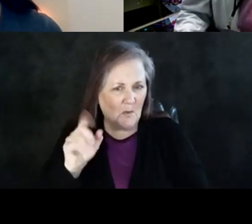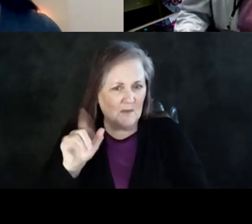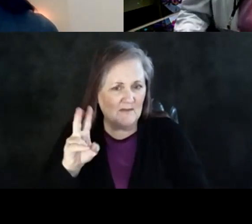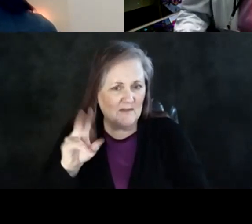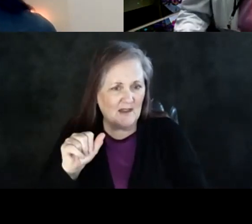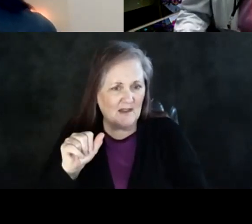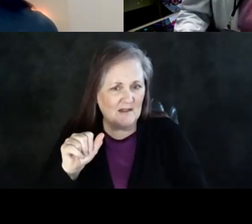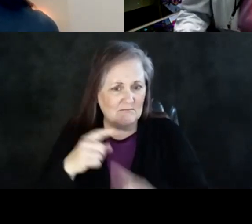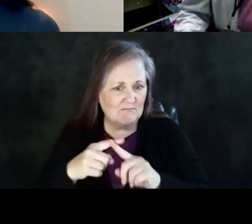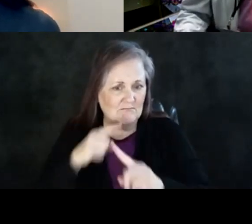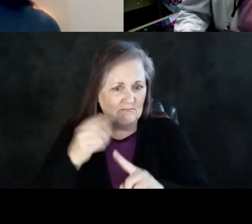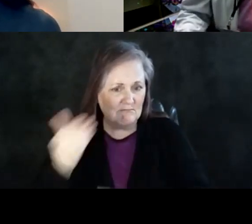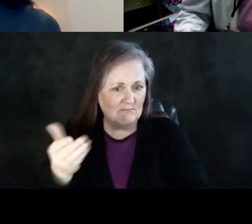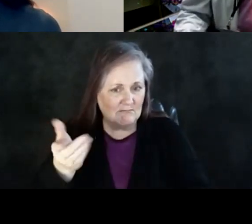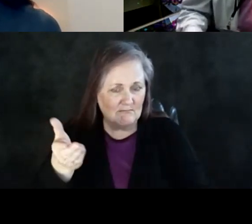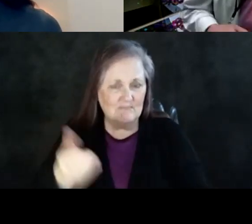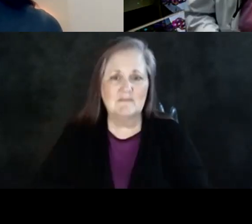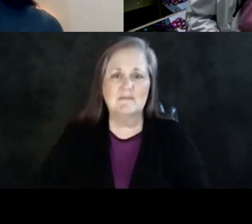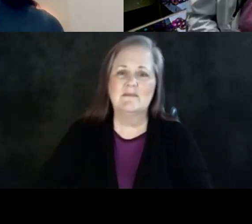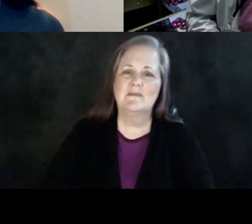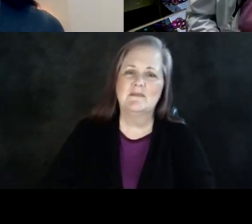like you unmuted. Go for it.